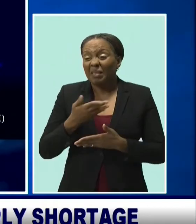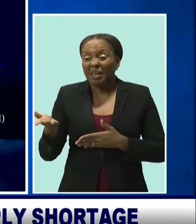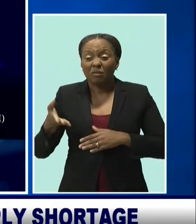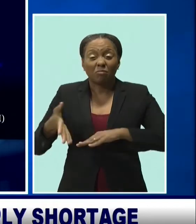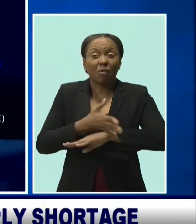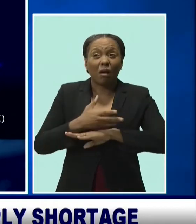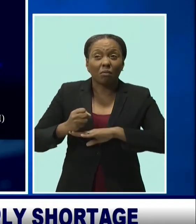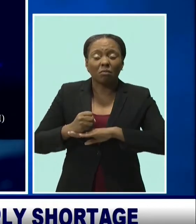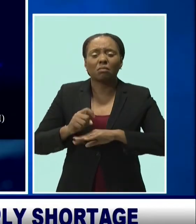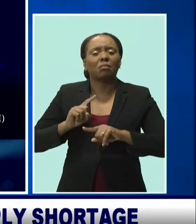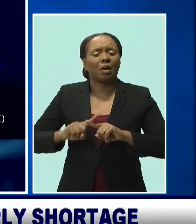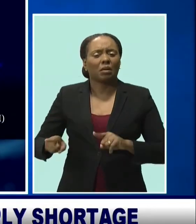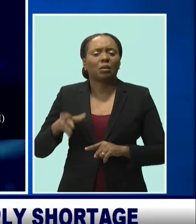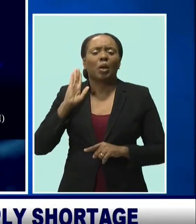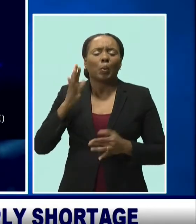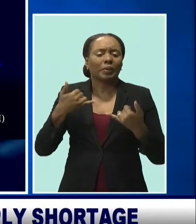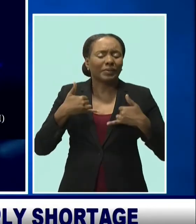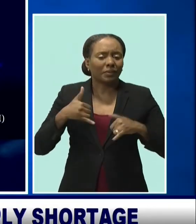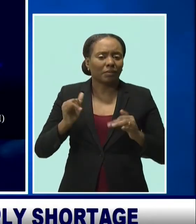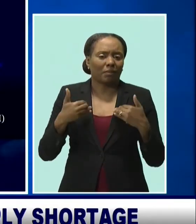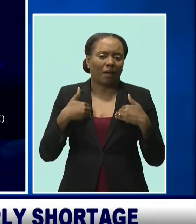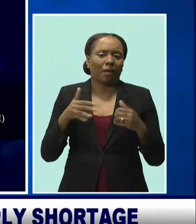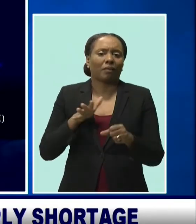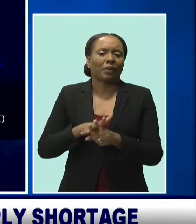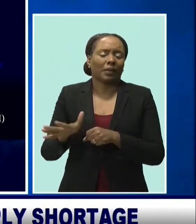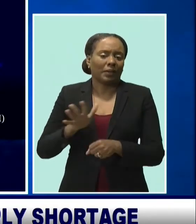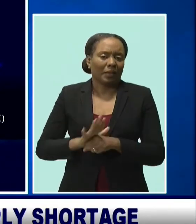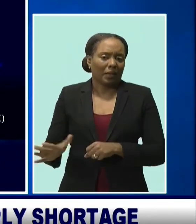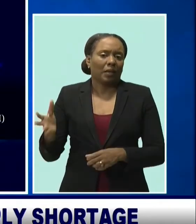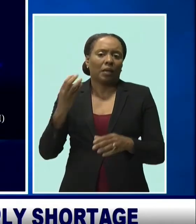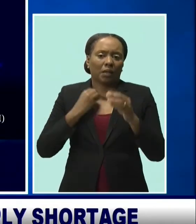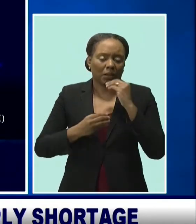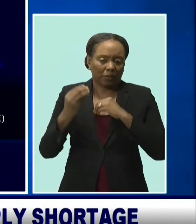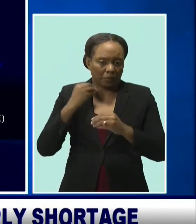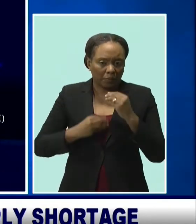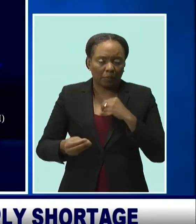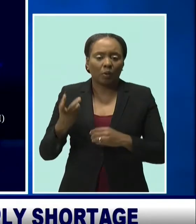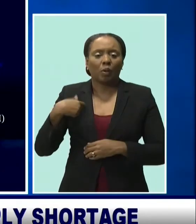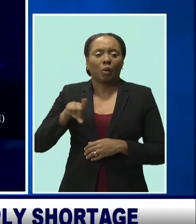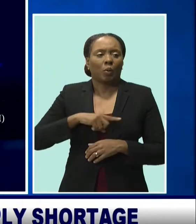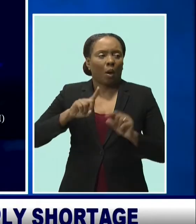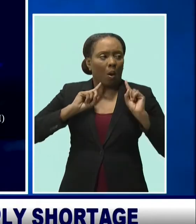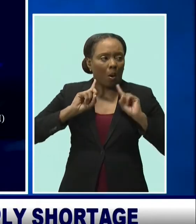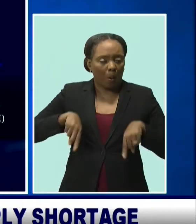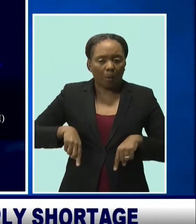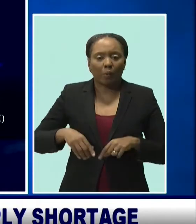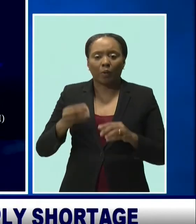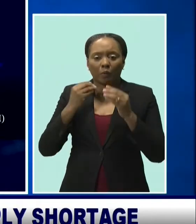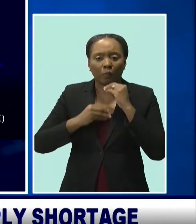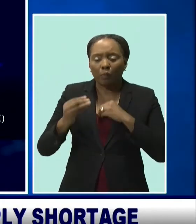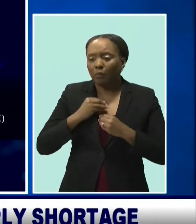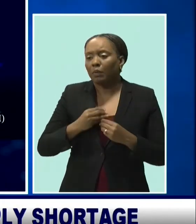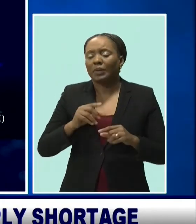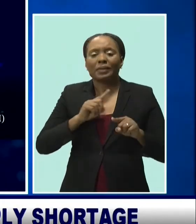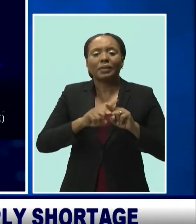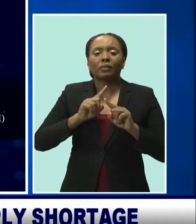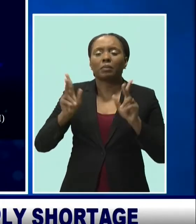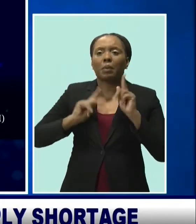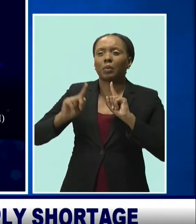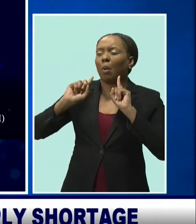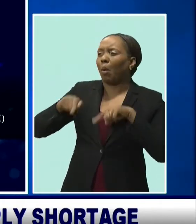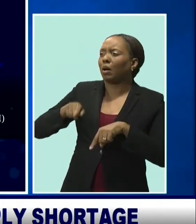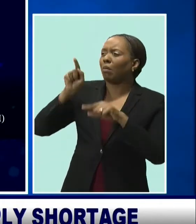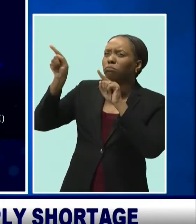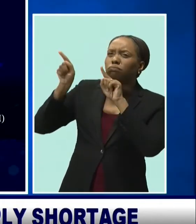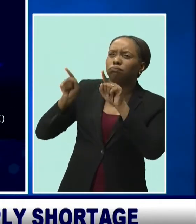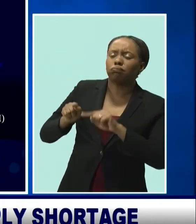being proactive and ensuring that we are actively ordering, and we are also looking at different source points. We were fortunate